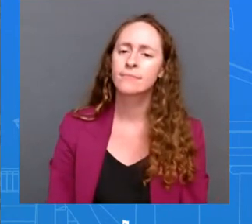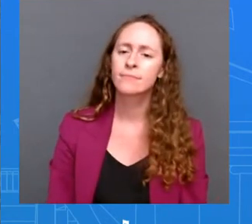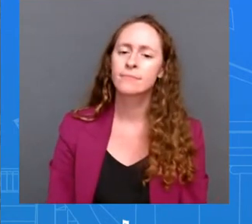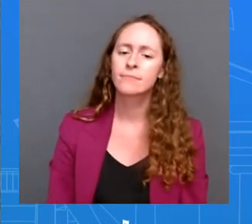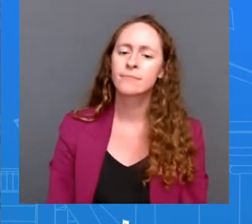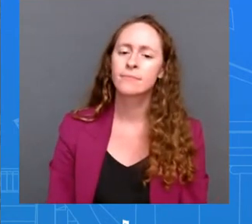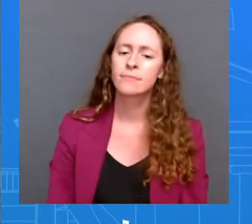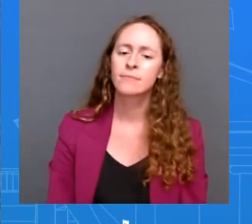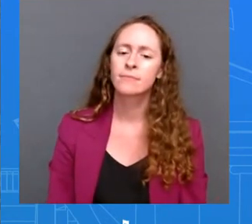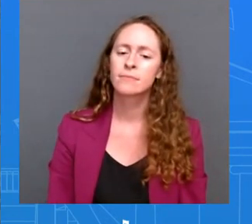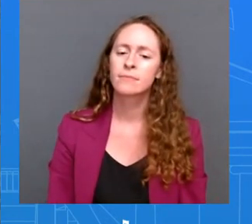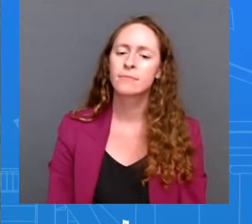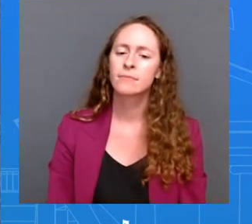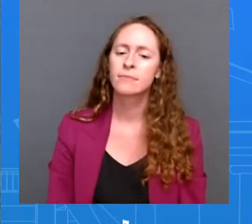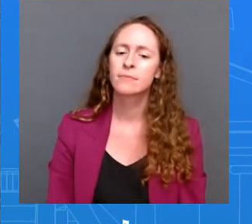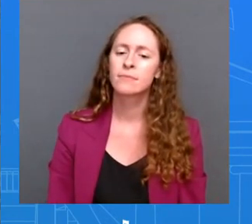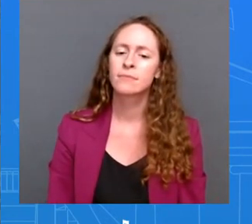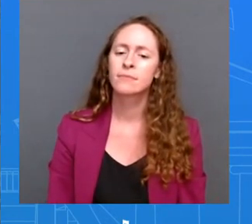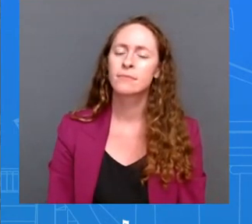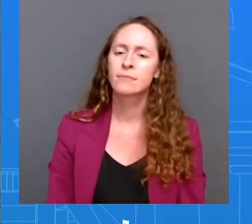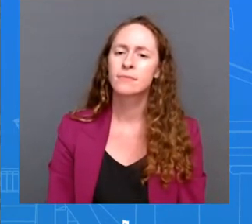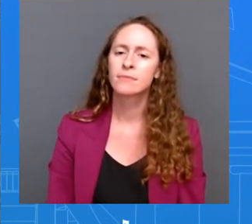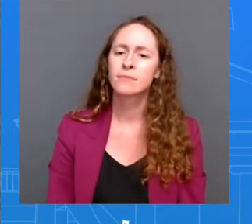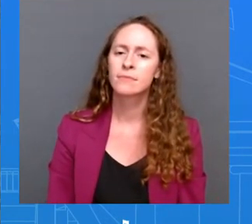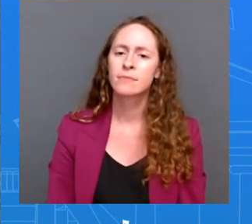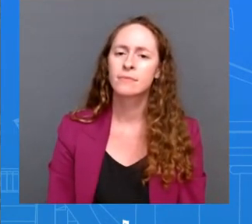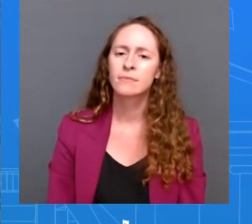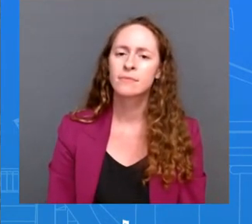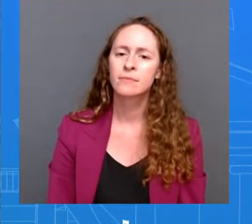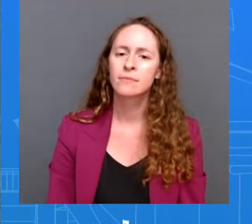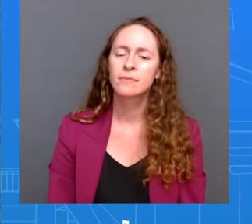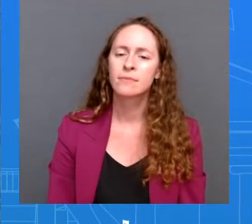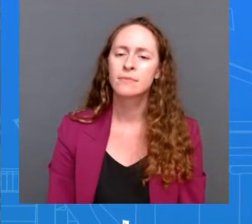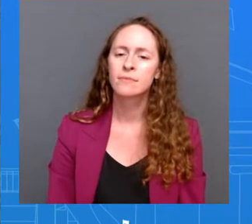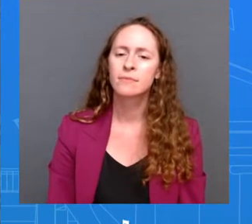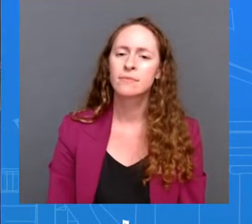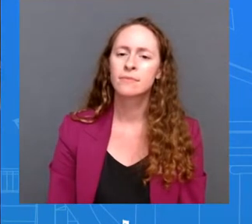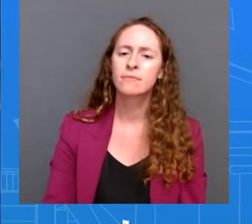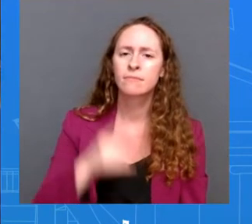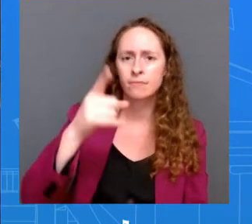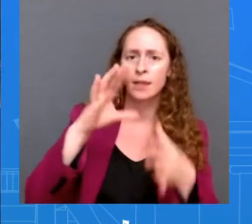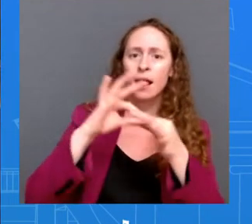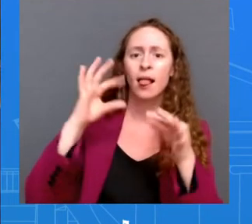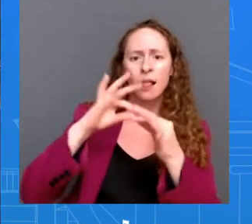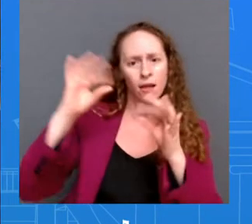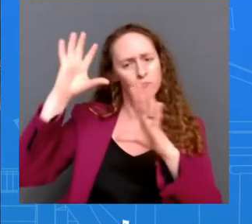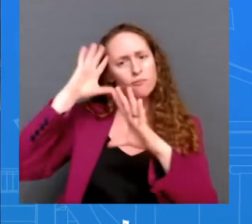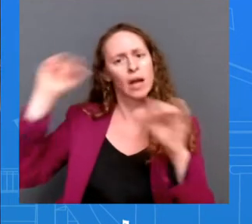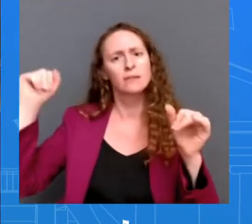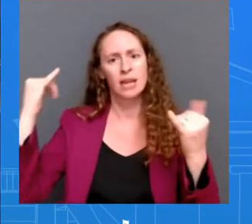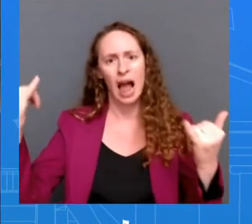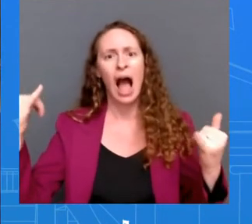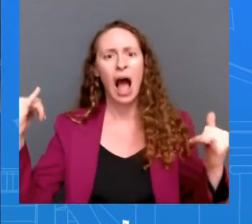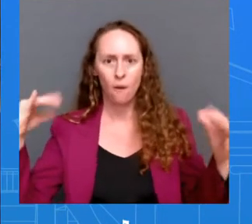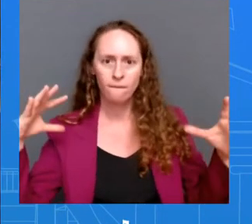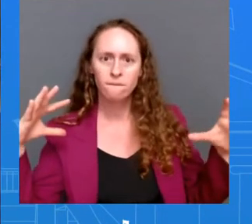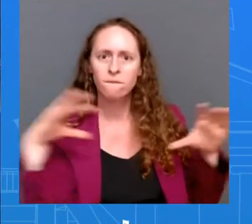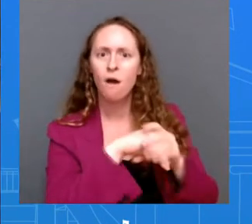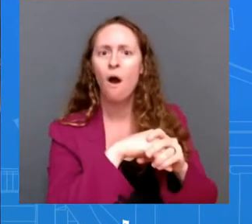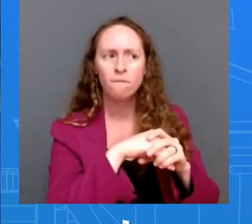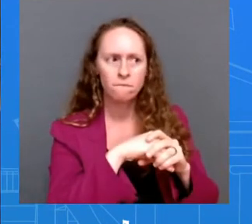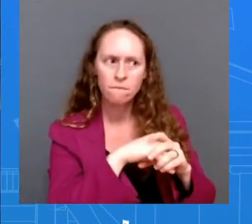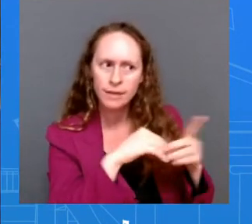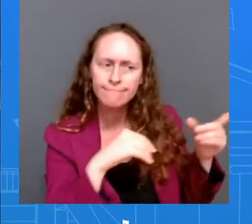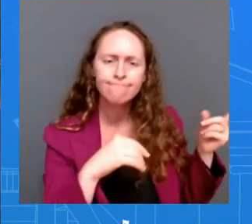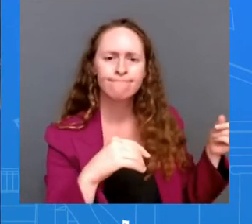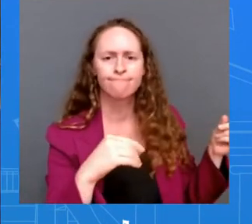president's been personally involved in Brittany Griner's case. Can you talk about what that has involved beyond getting daily updates on her situation, and whether